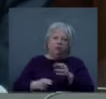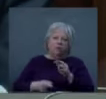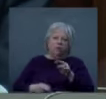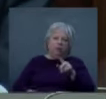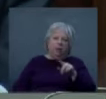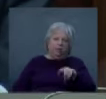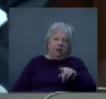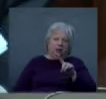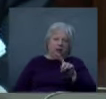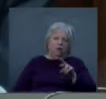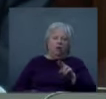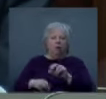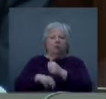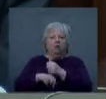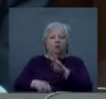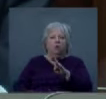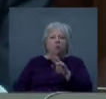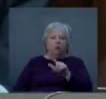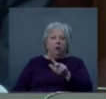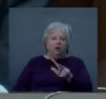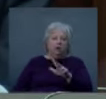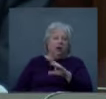located at